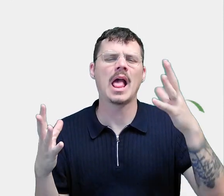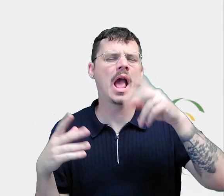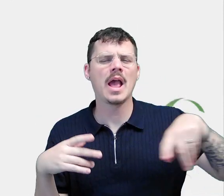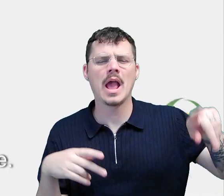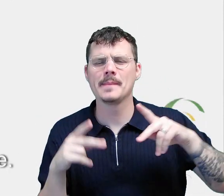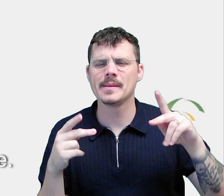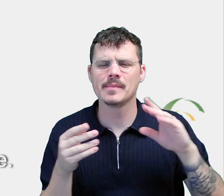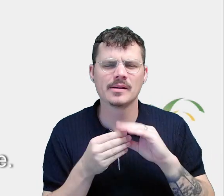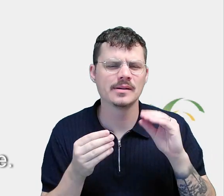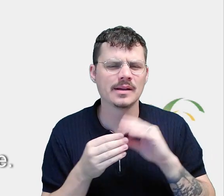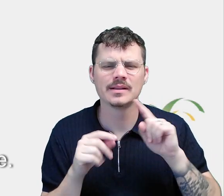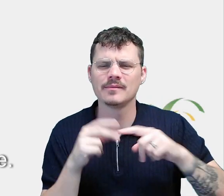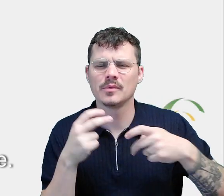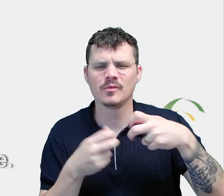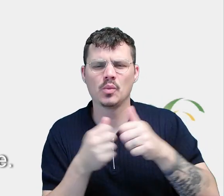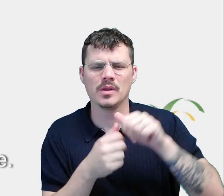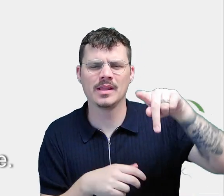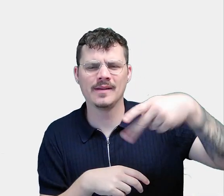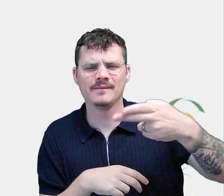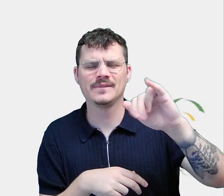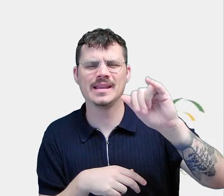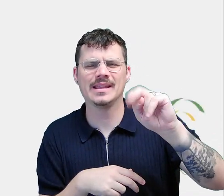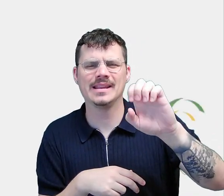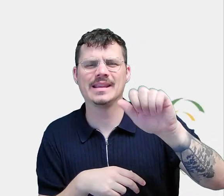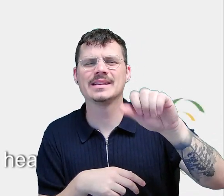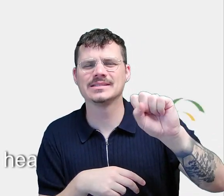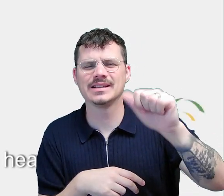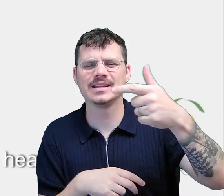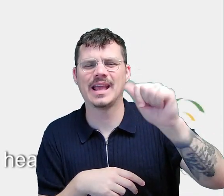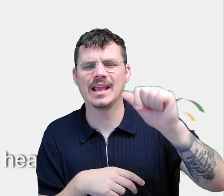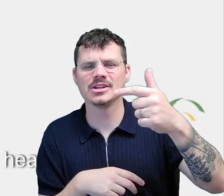about all the problems with Phineas Gage. He's